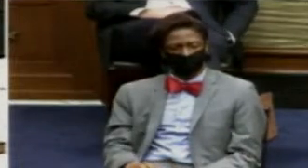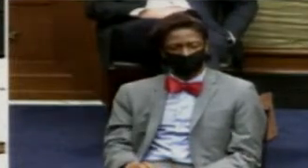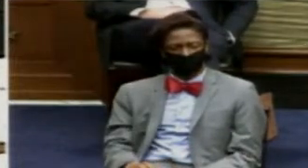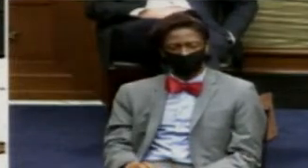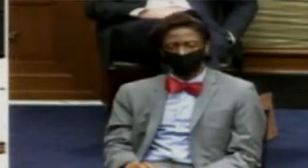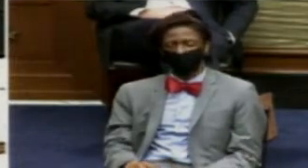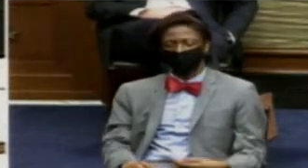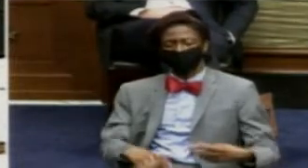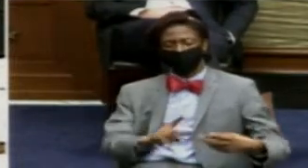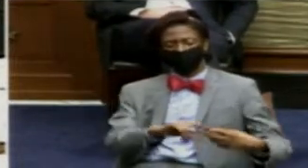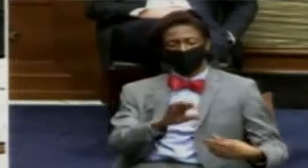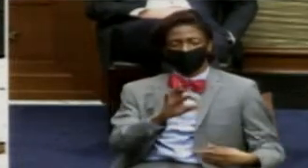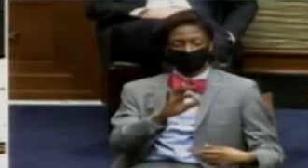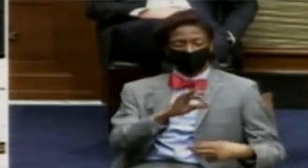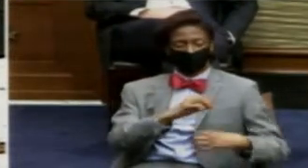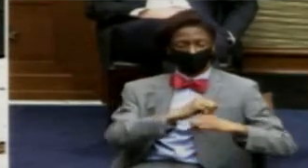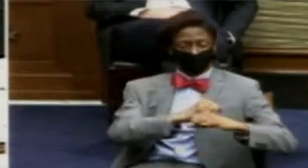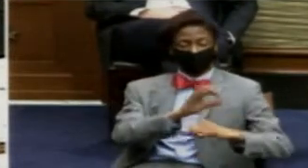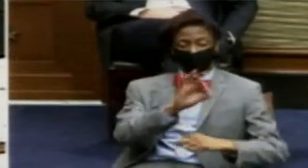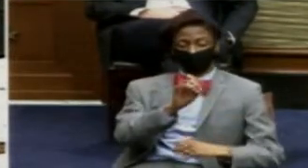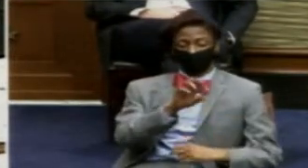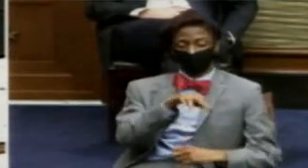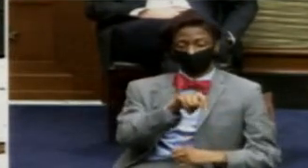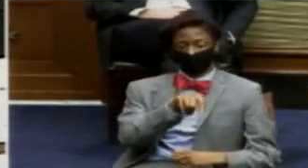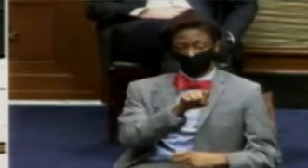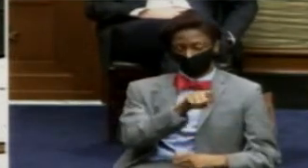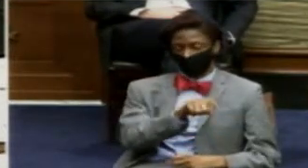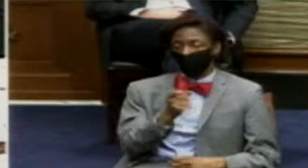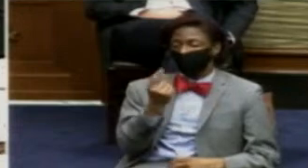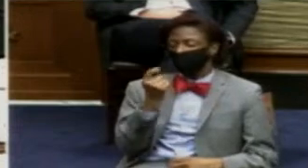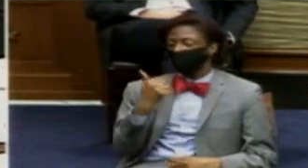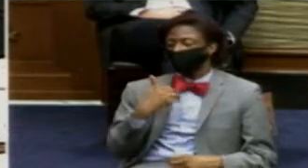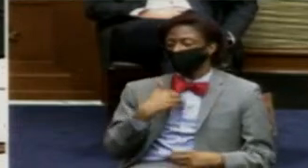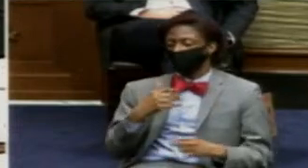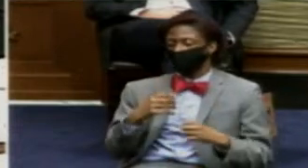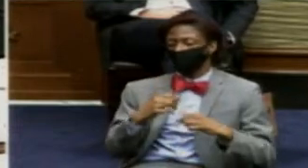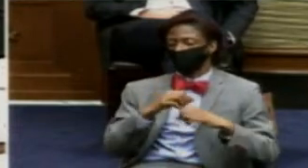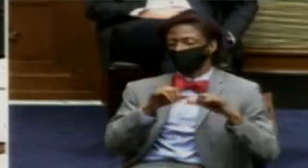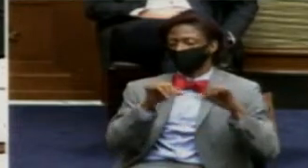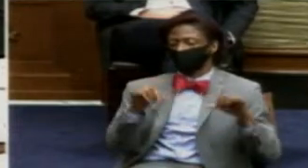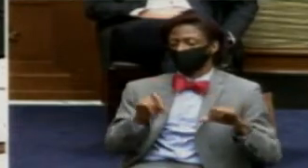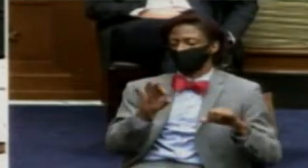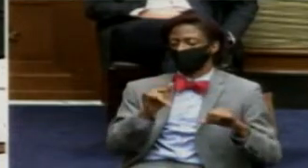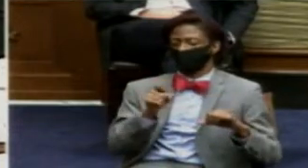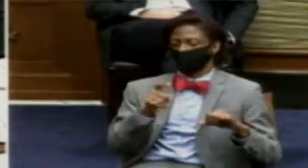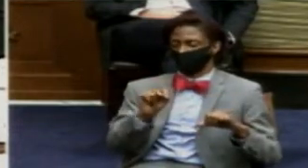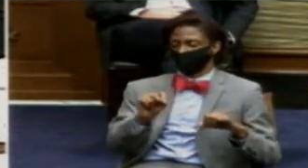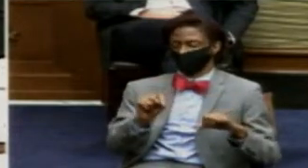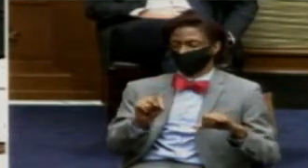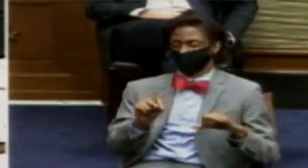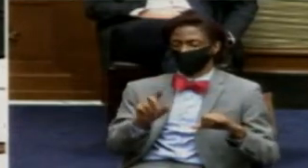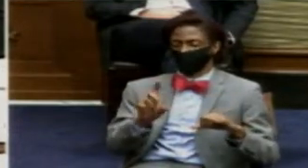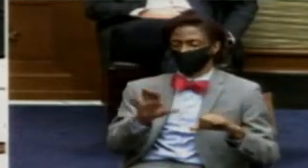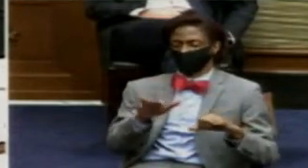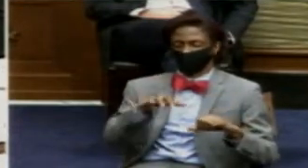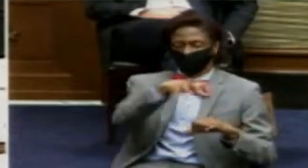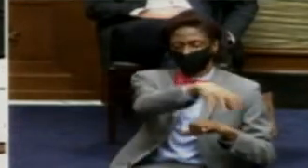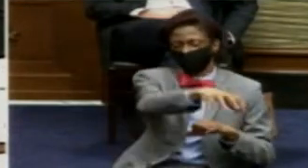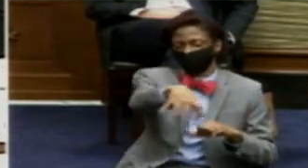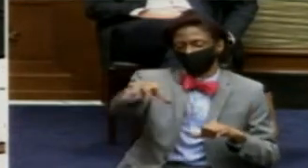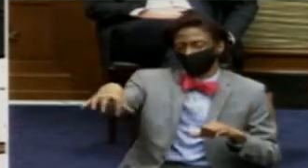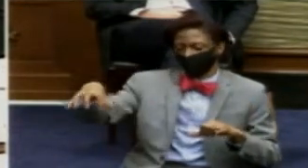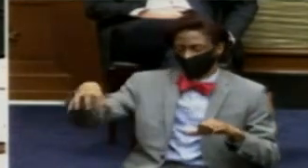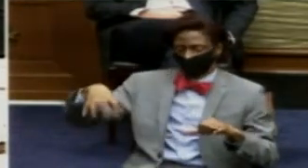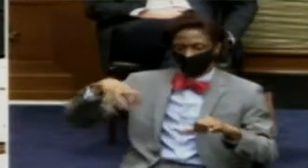The forts, there is a system of forts around the District of Columbia currently, as you know,